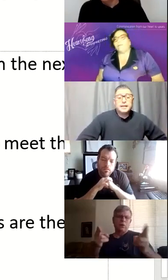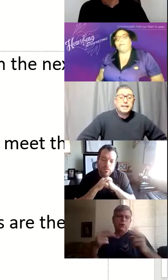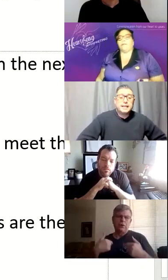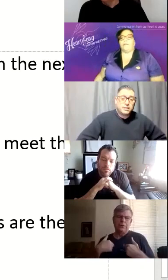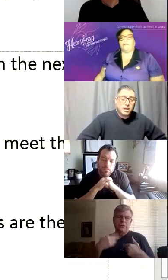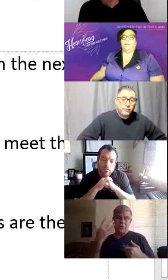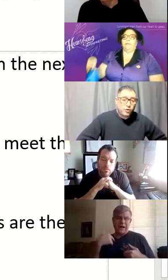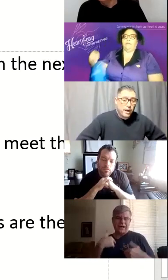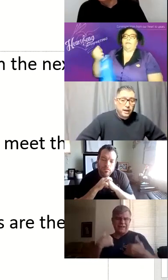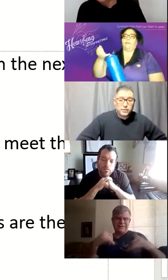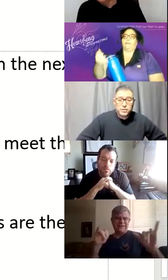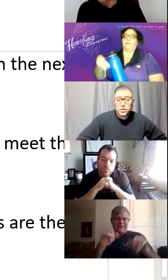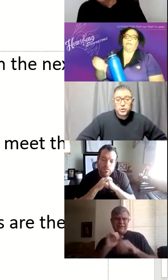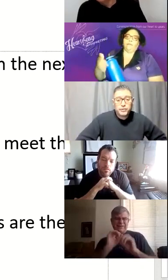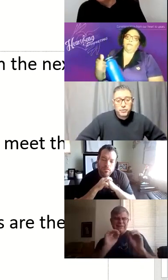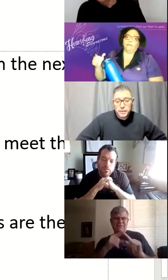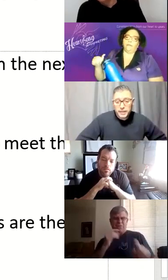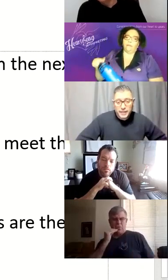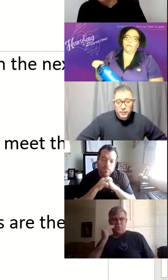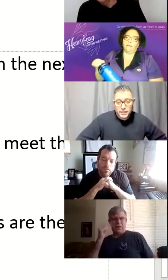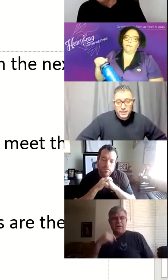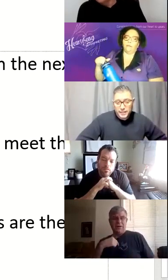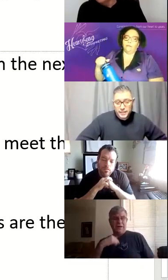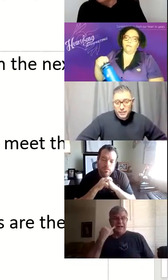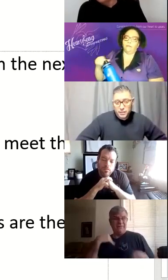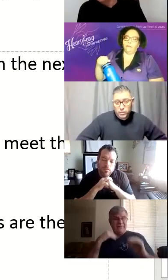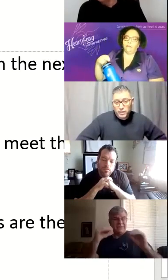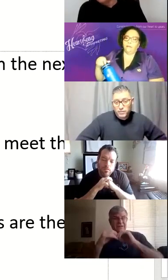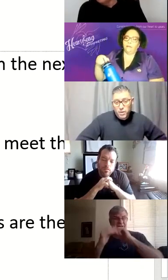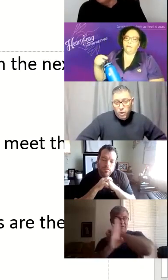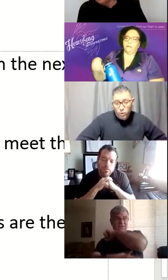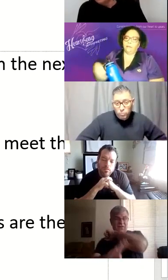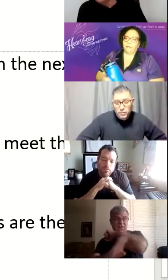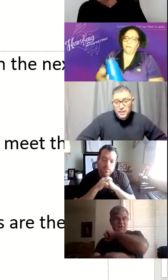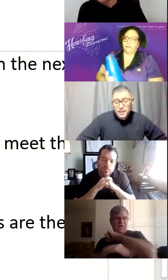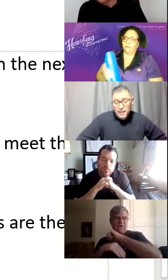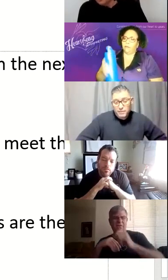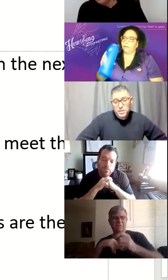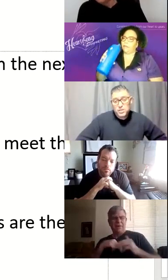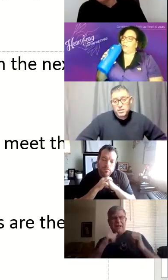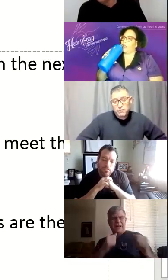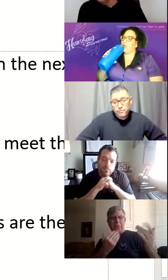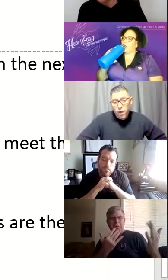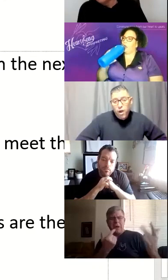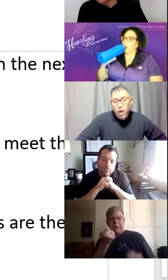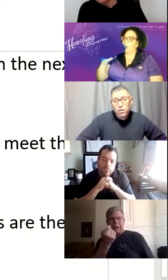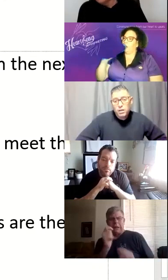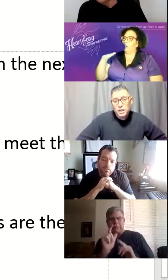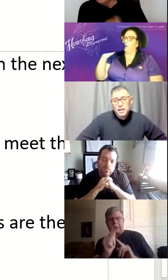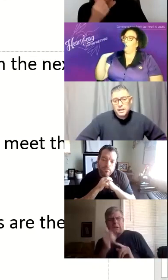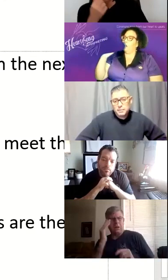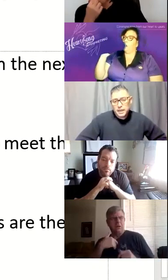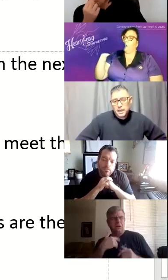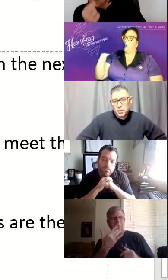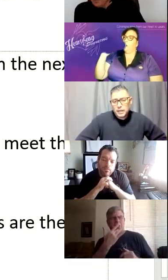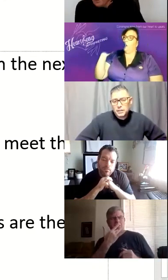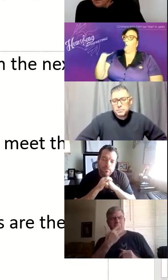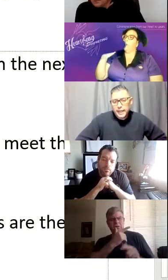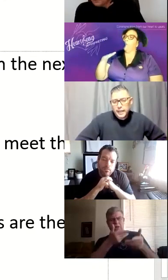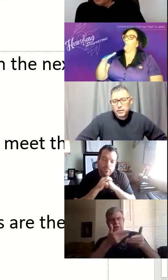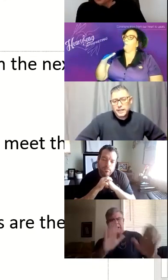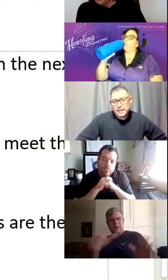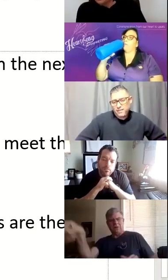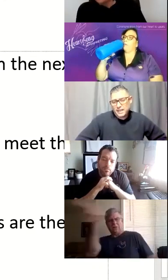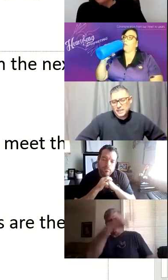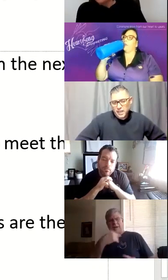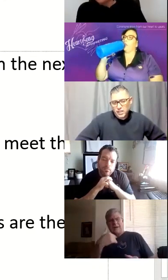Then it lagged on for a while. There's no hurry for me anyway to get it. I'm working from home. If I'm teaching in fall, I could wait a little bit